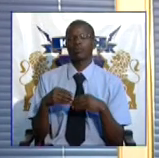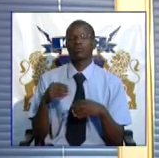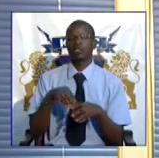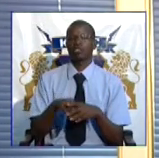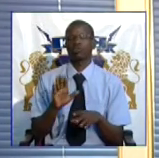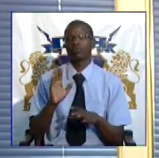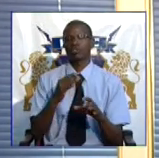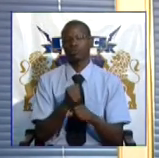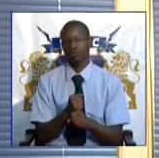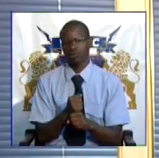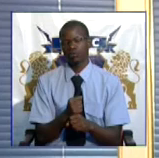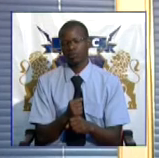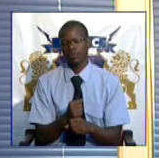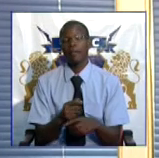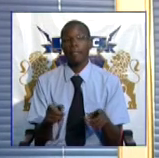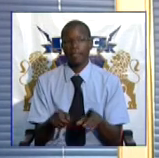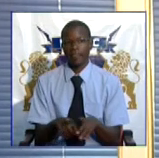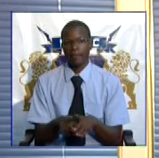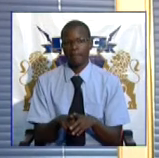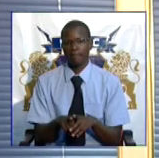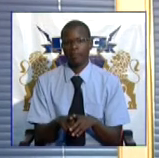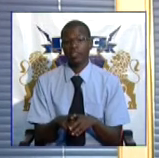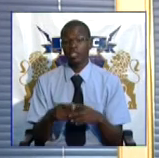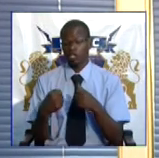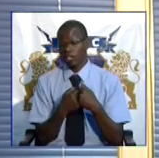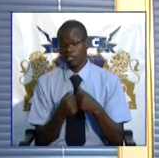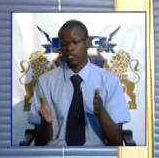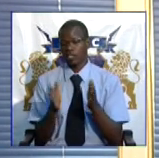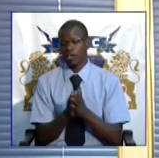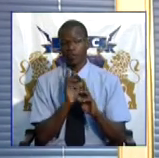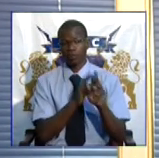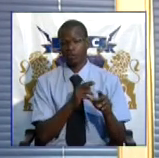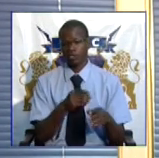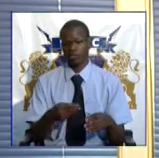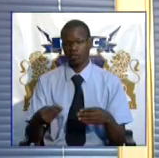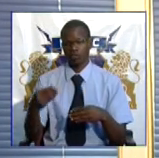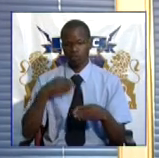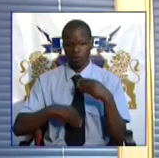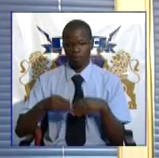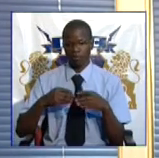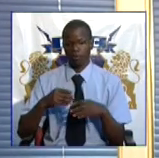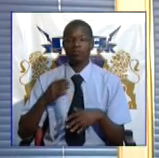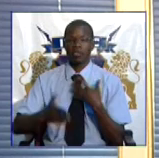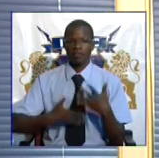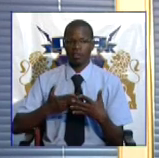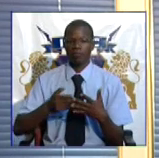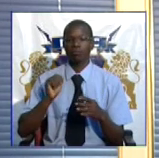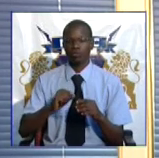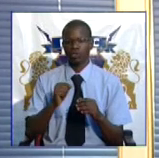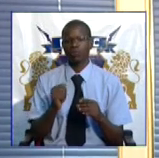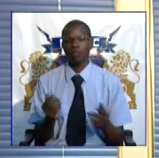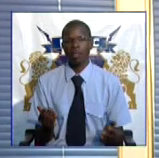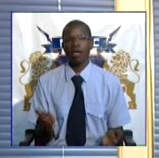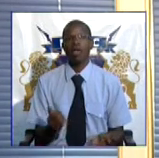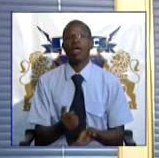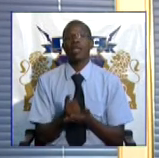of challenging and reporting such questionable conduct can only contribute to the enhancement of the professional